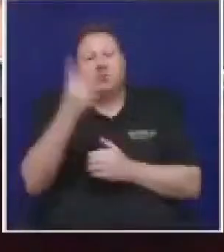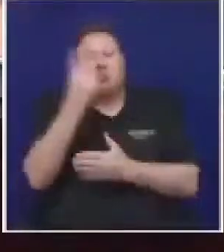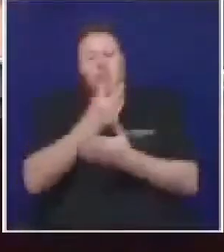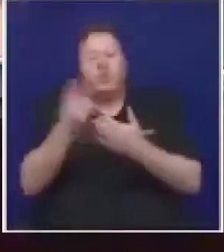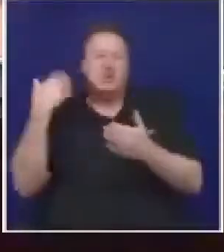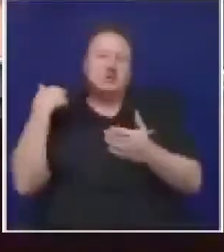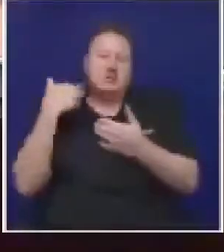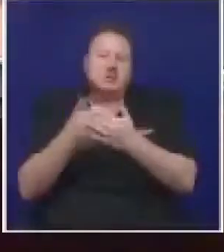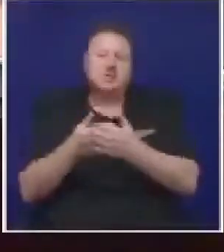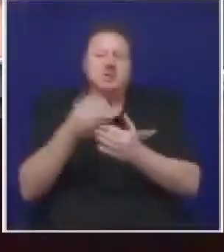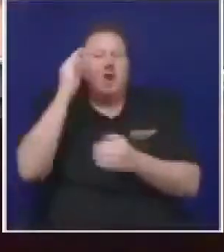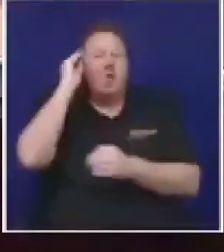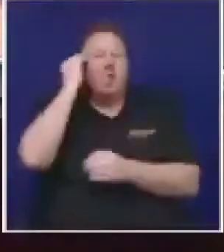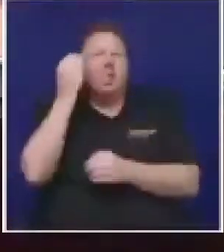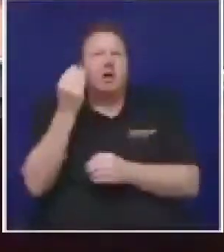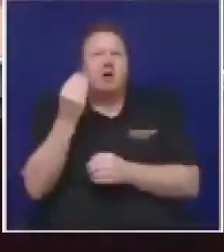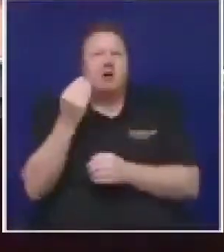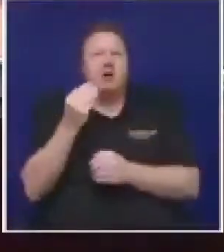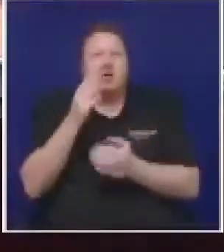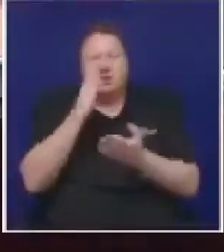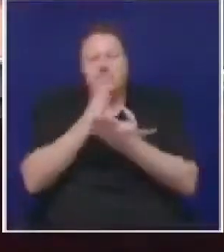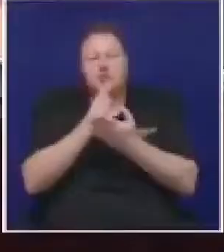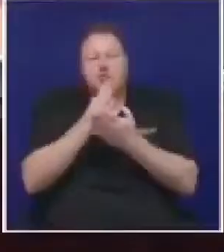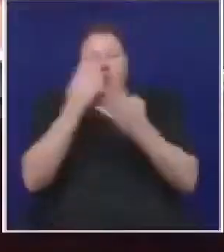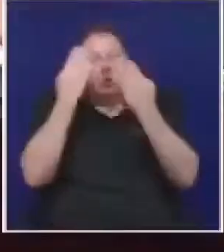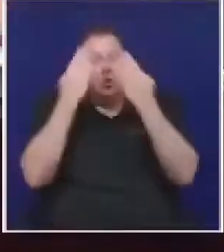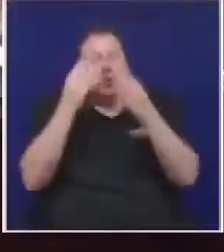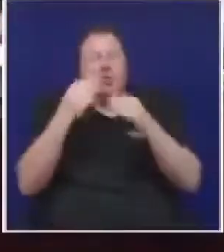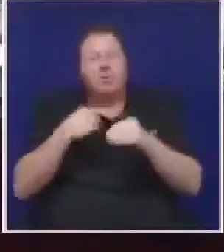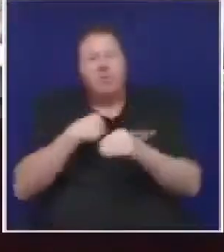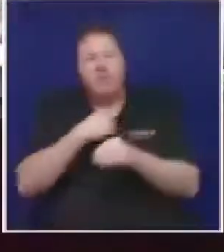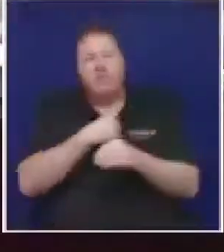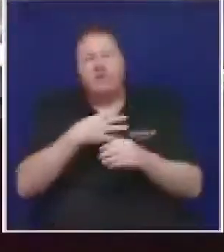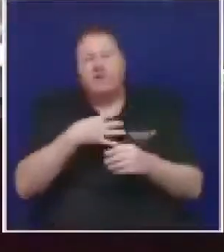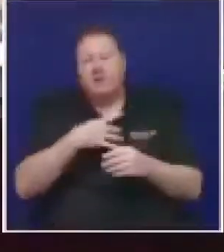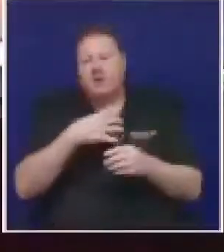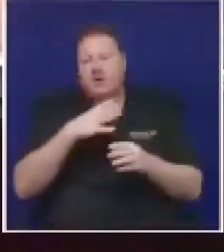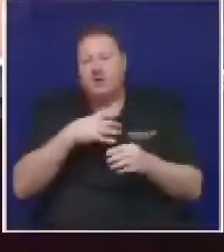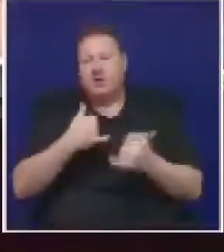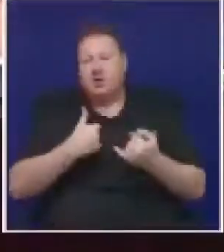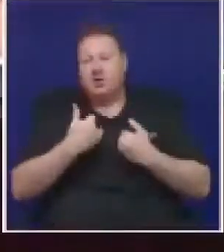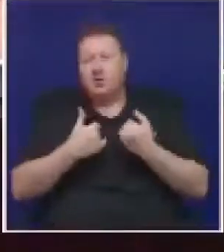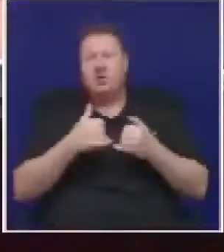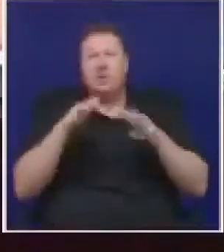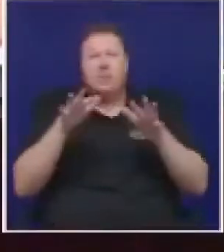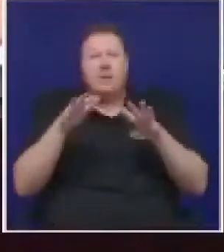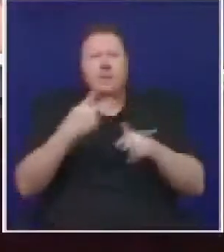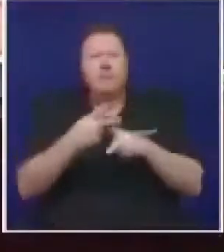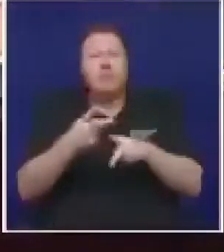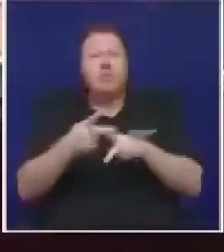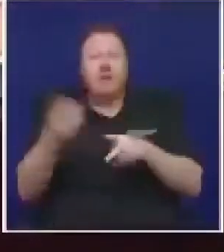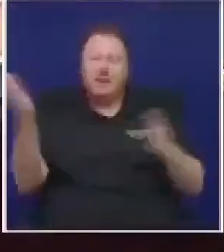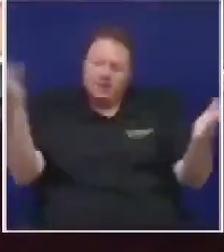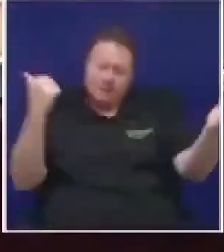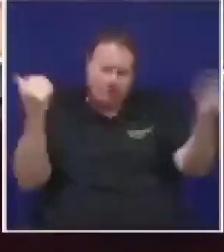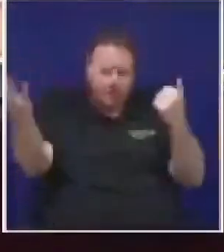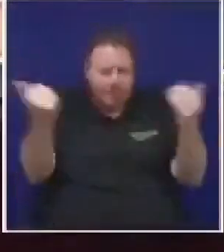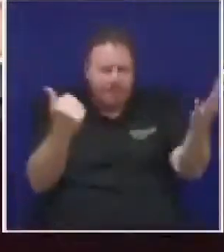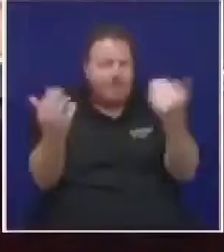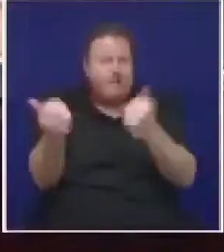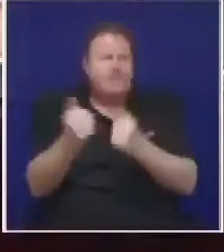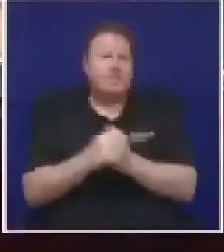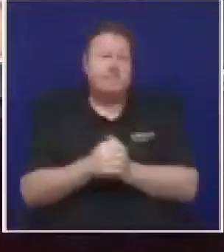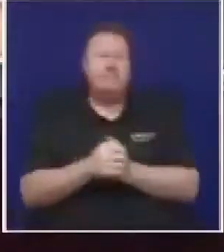And interestingly, and I'm sure honorable members will like this, people are prepared to come in